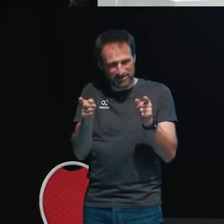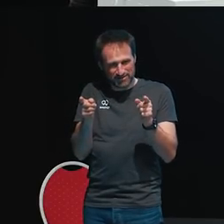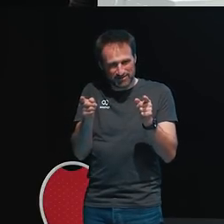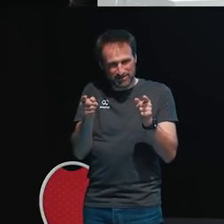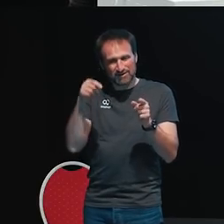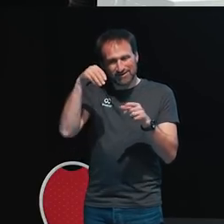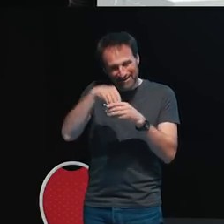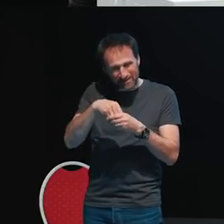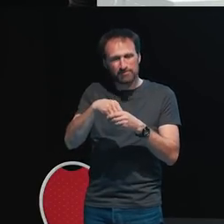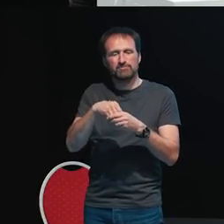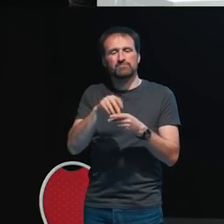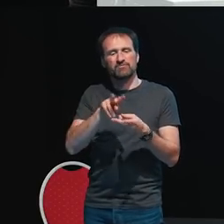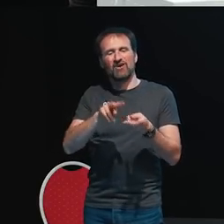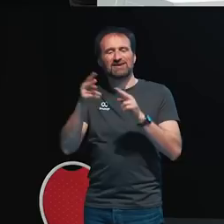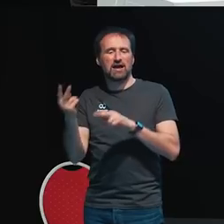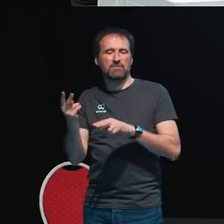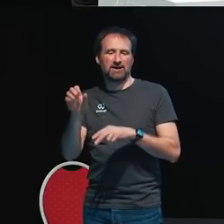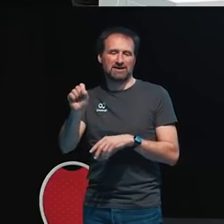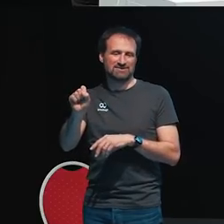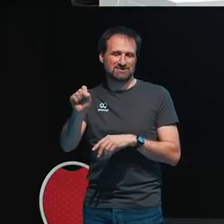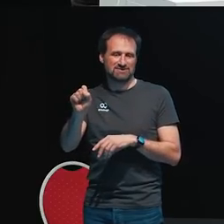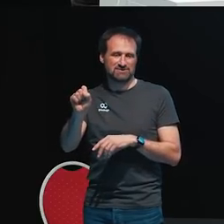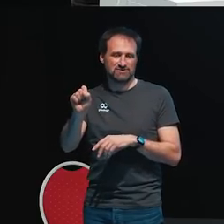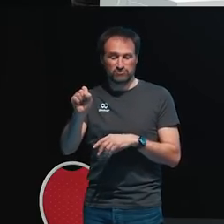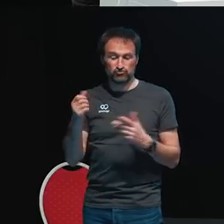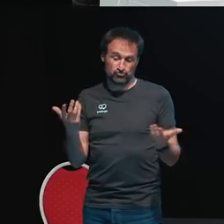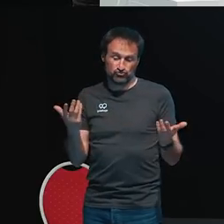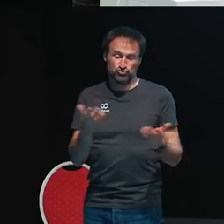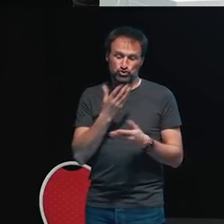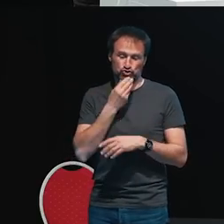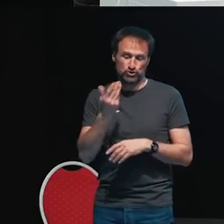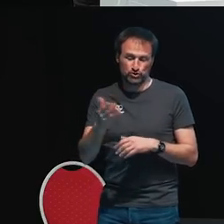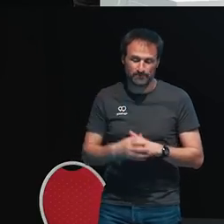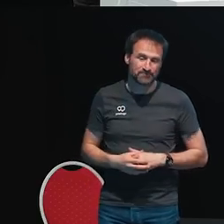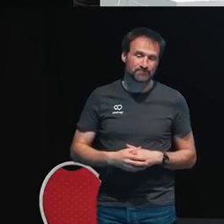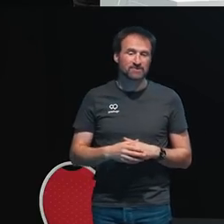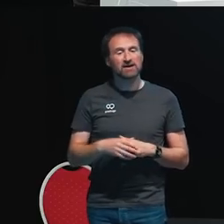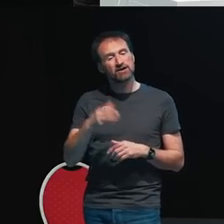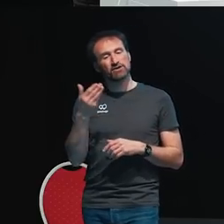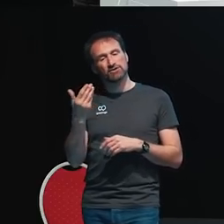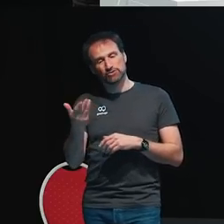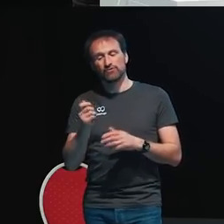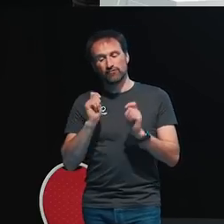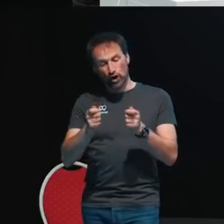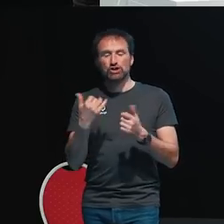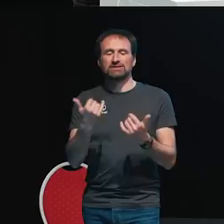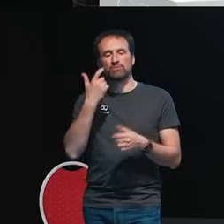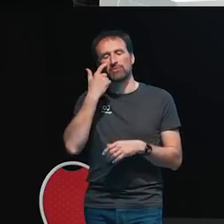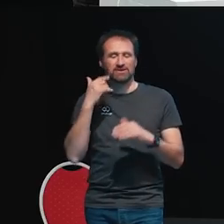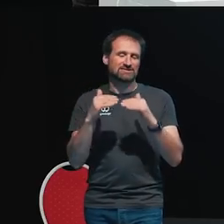into the variable s. So that's nice. And the proposal for that is currently at stage one.